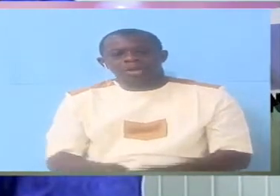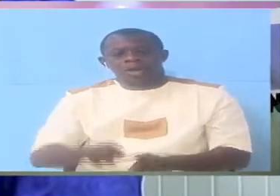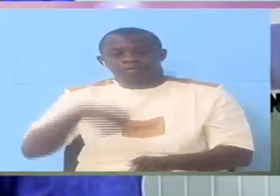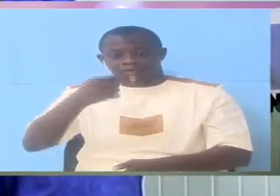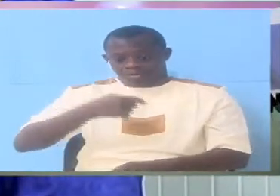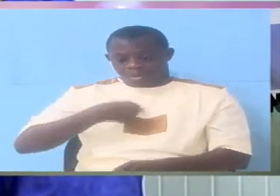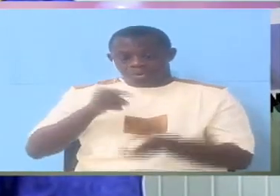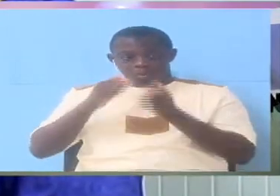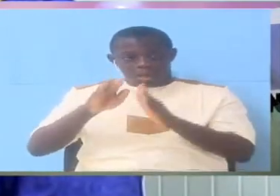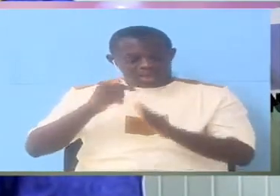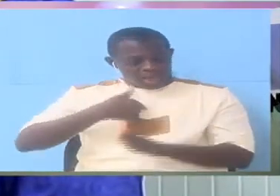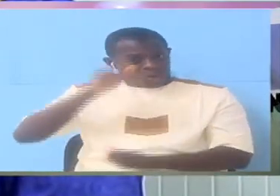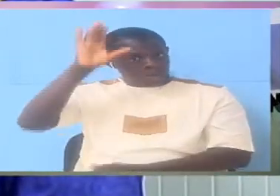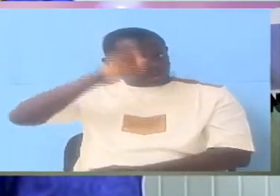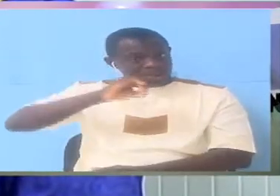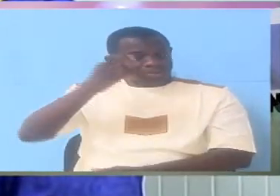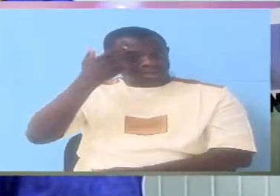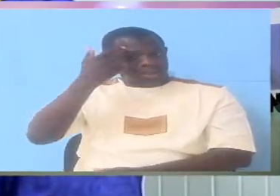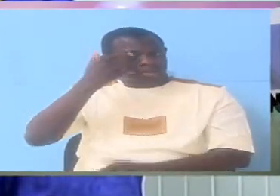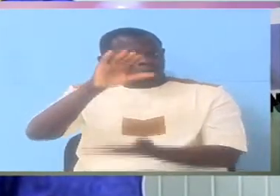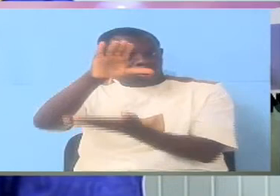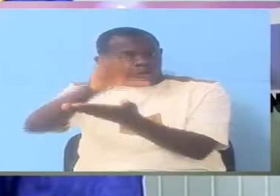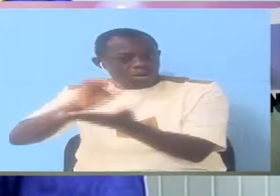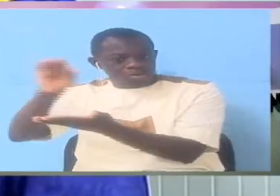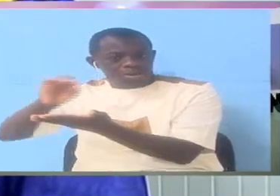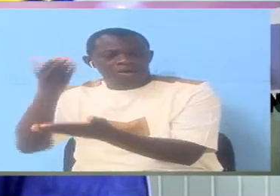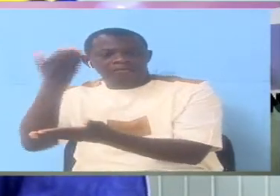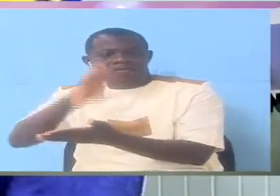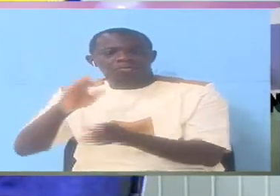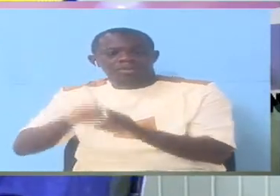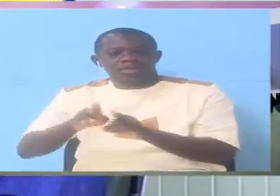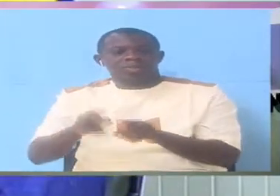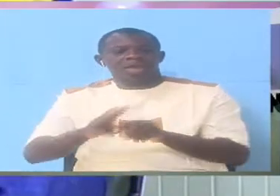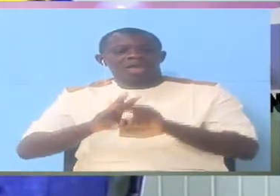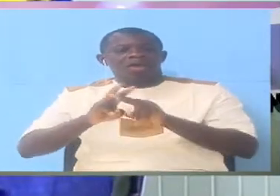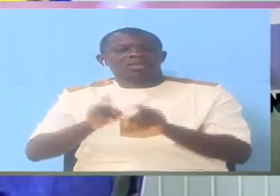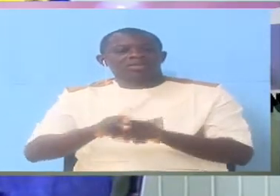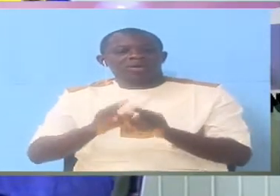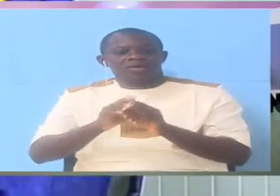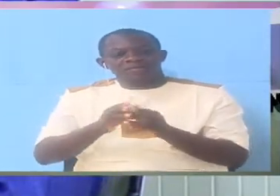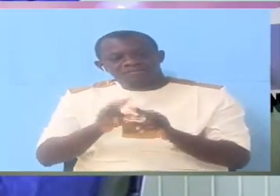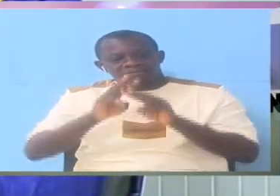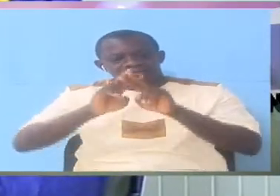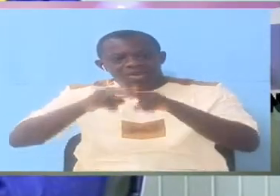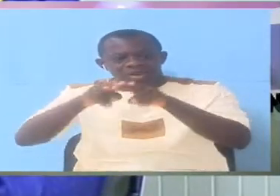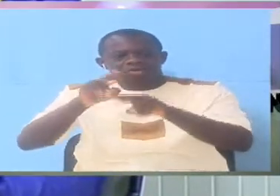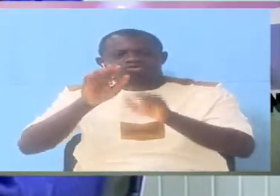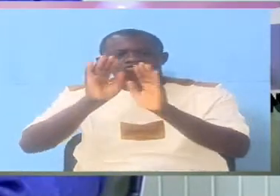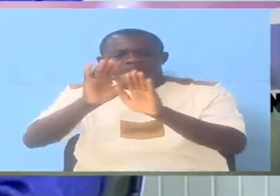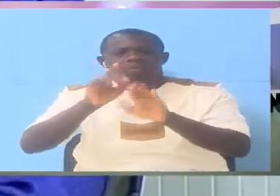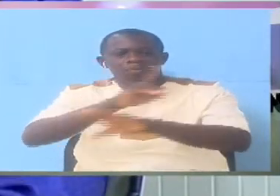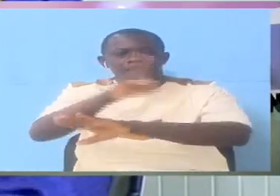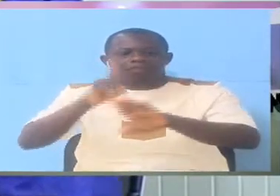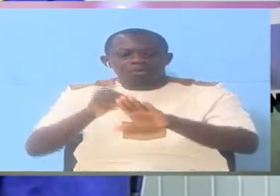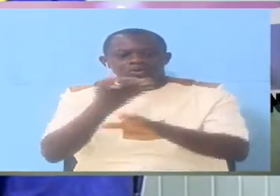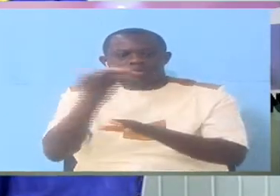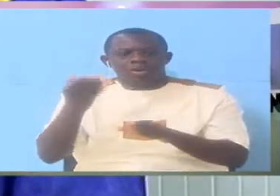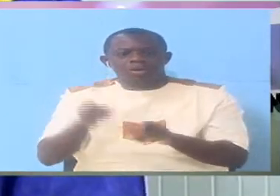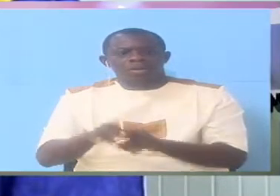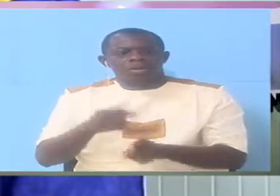me, I thought we would just collect them from the ferry jetty. But for